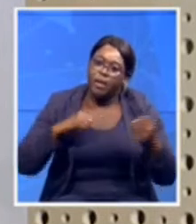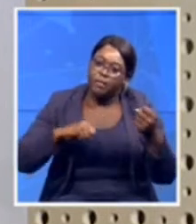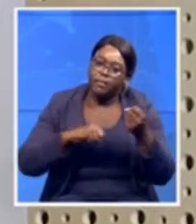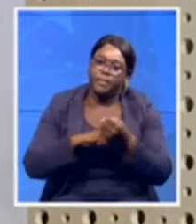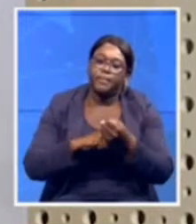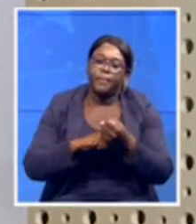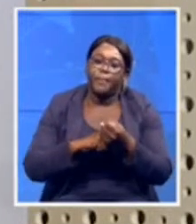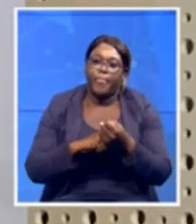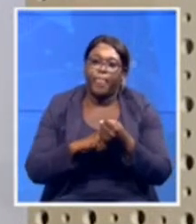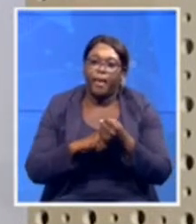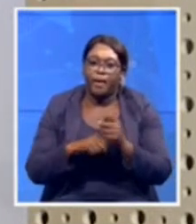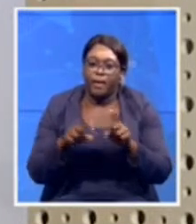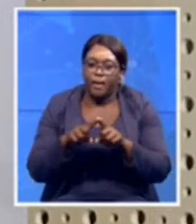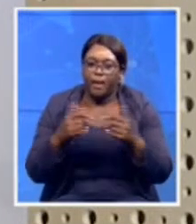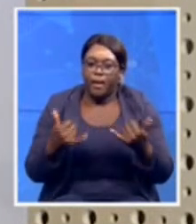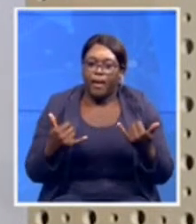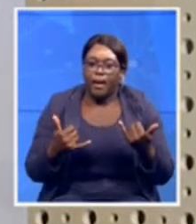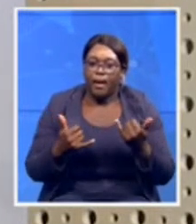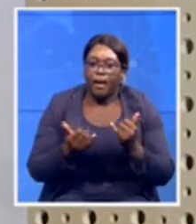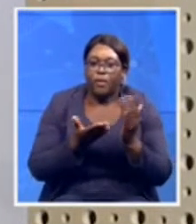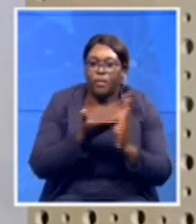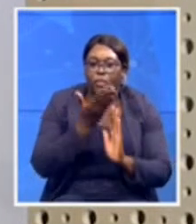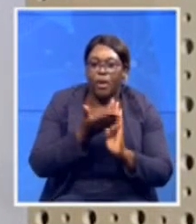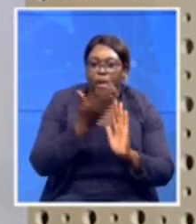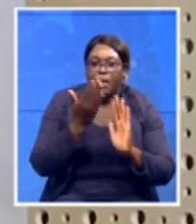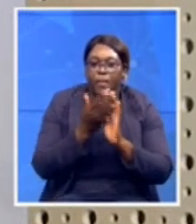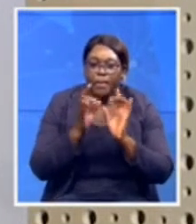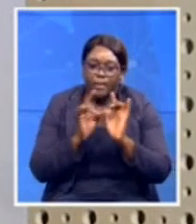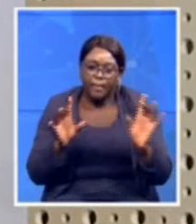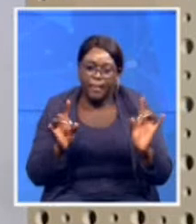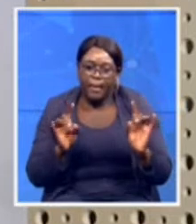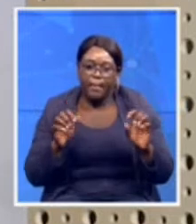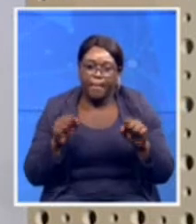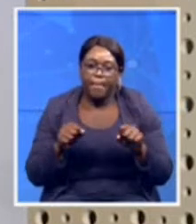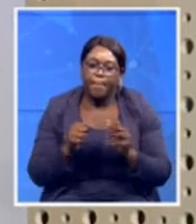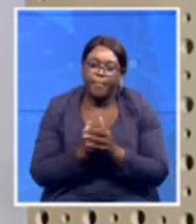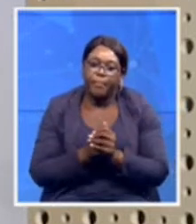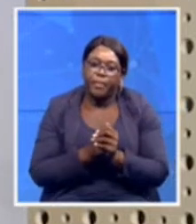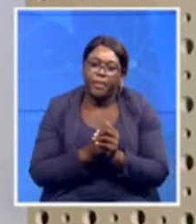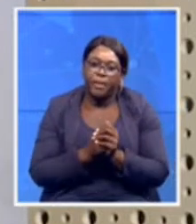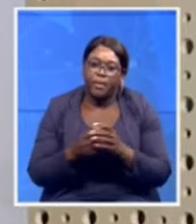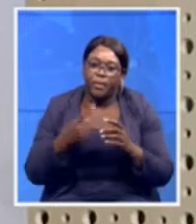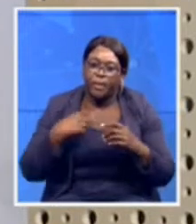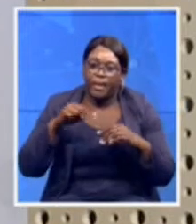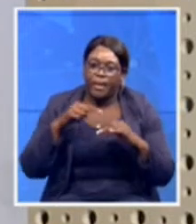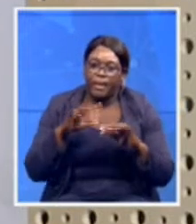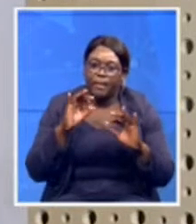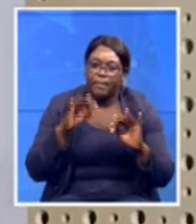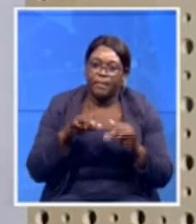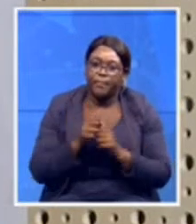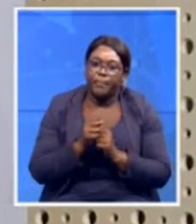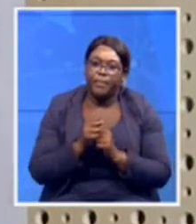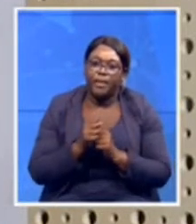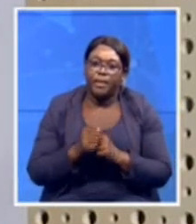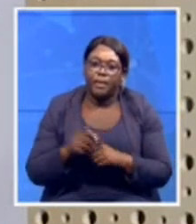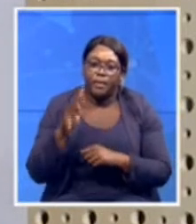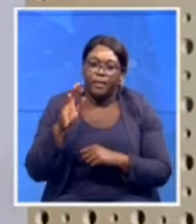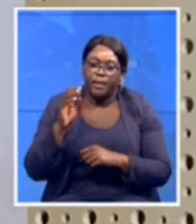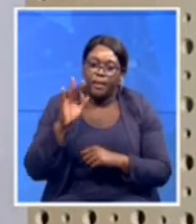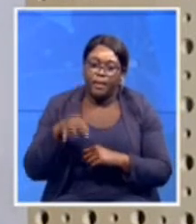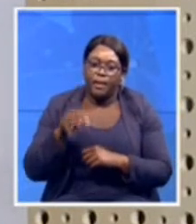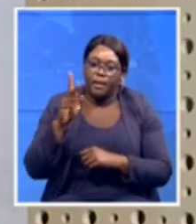FPB, we can't let down South Africans, because they are looking at us. When the events of